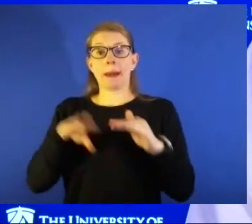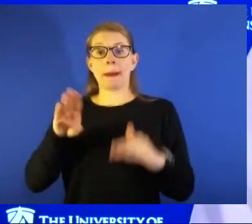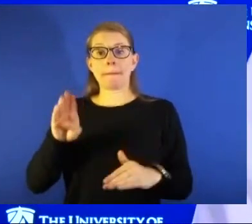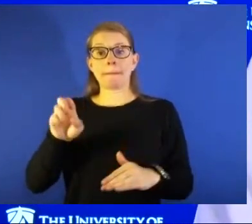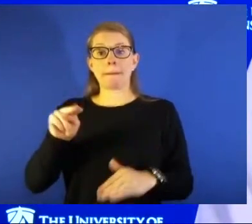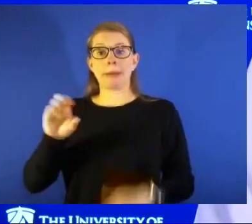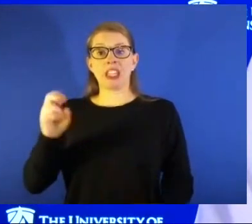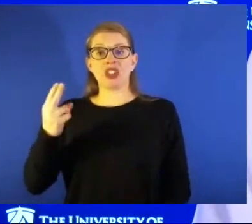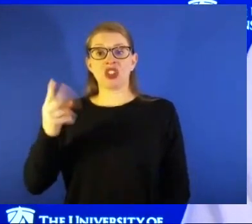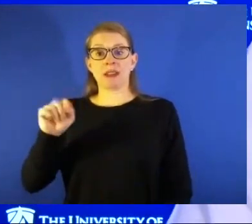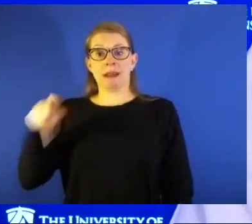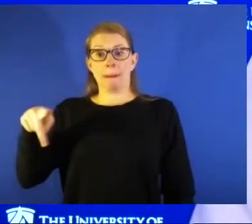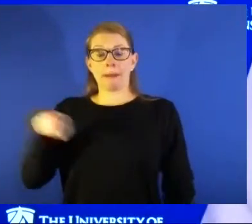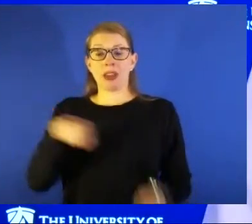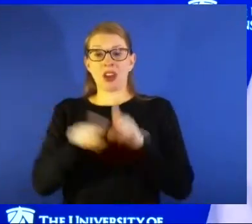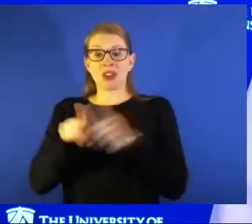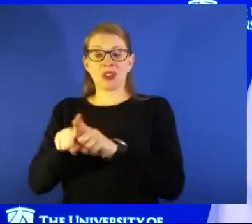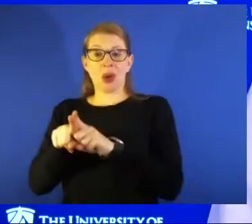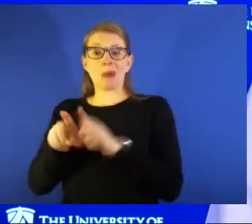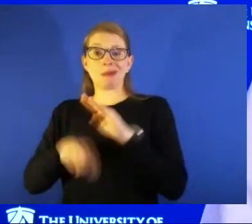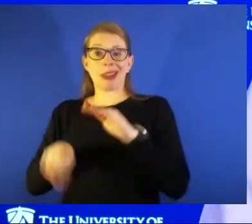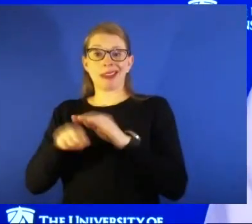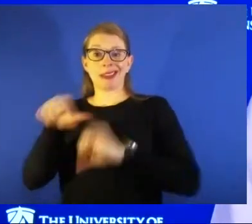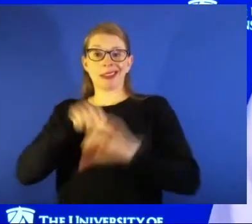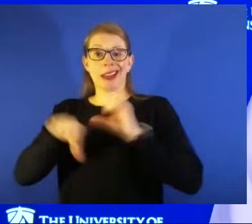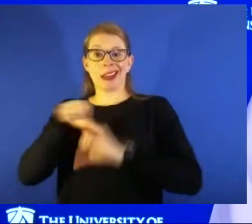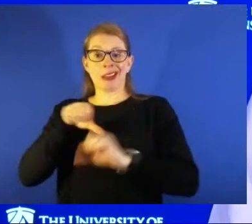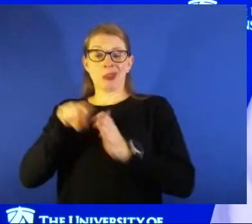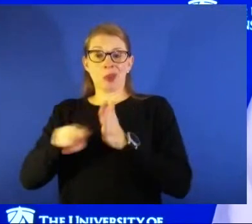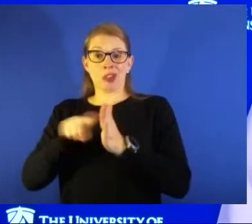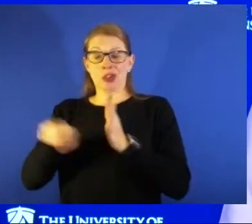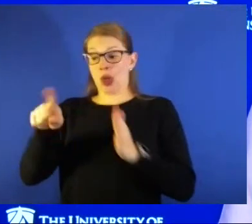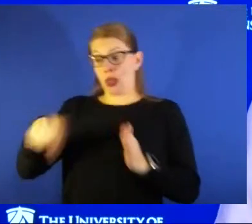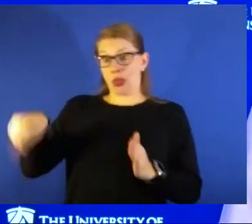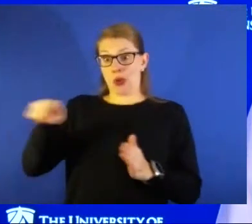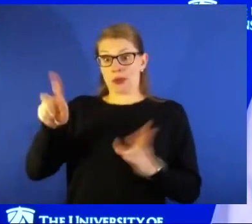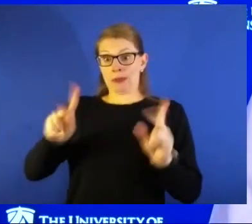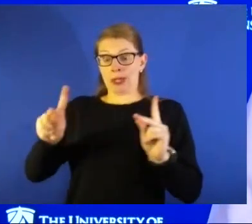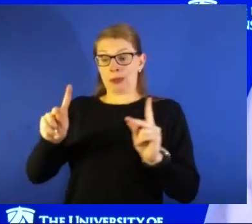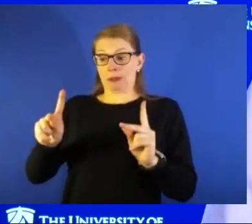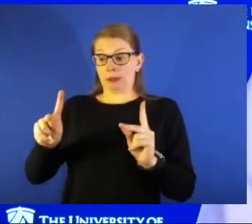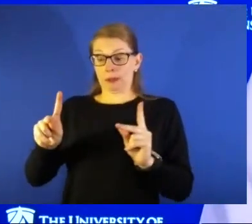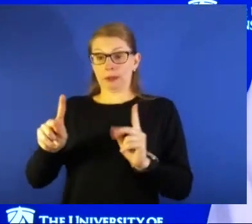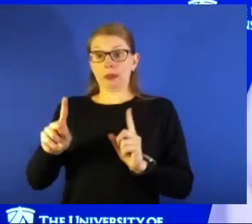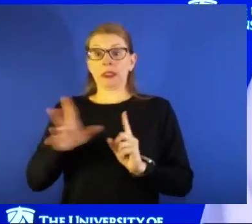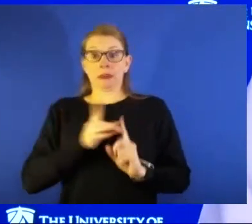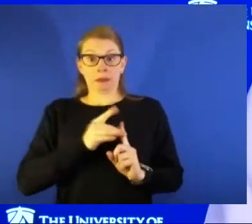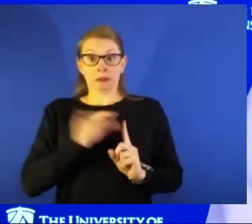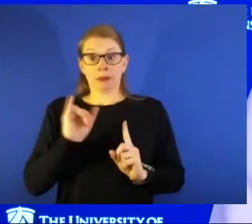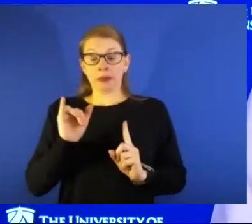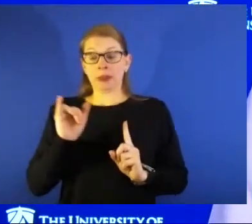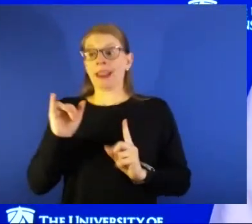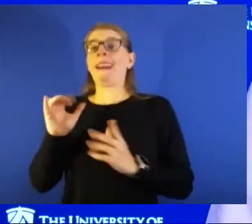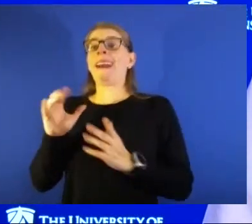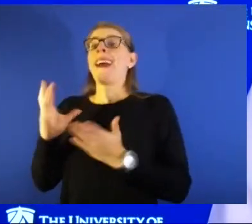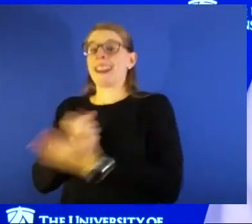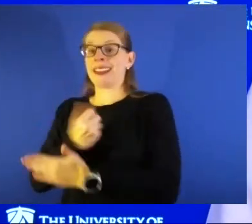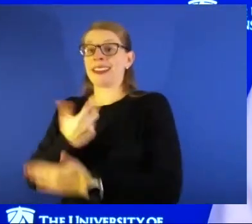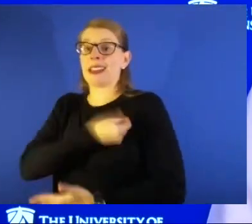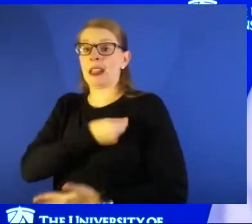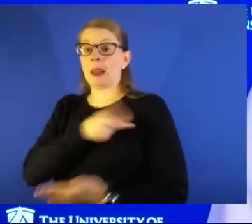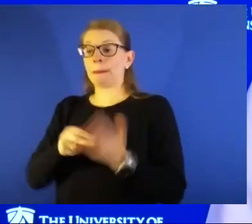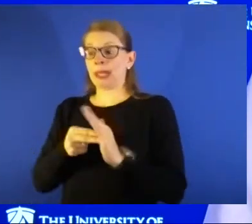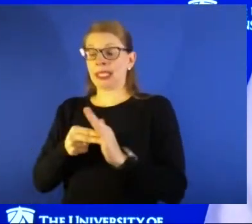science research is that those people who get vaccinated after infection develop, number one, higher levels